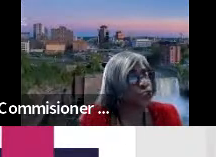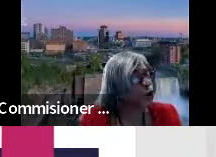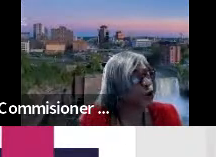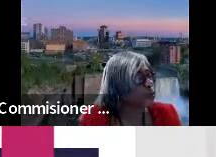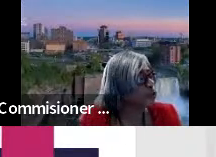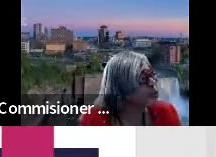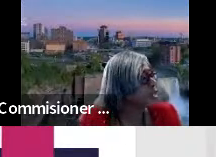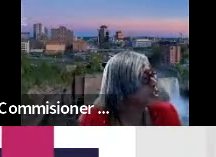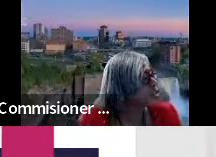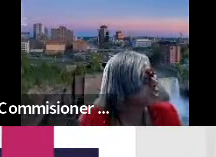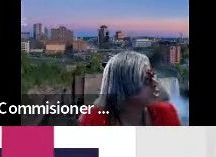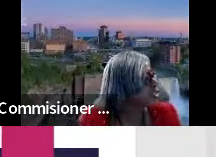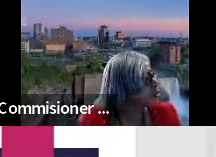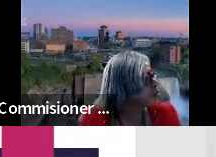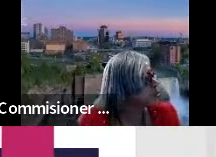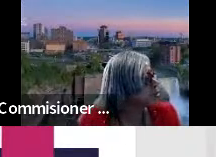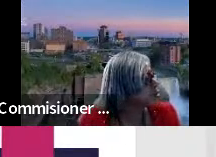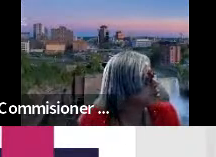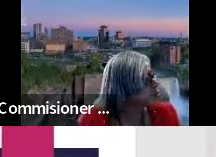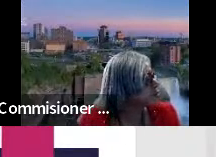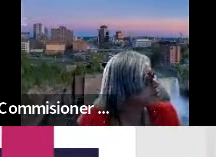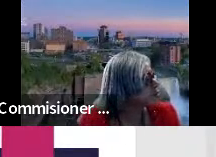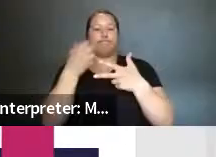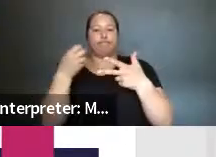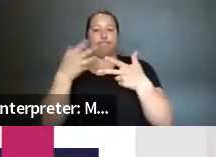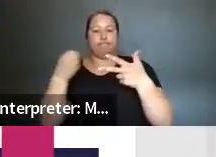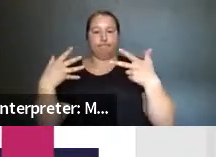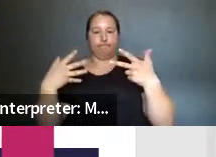do is just go through each of these teams with you.